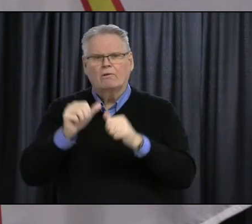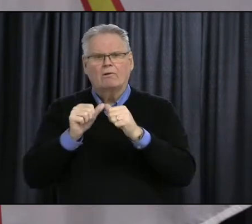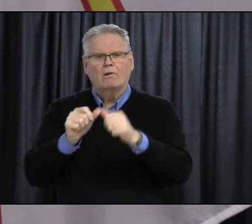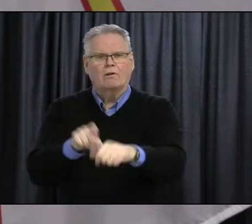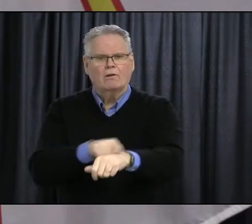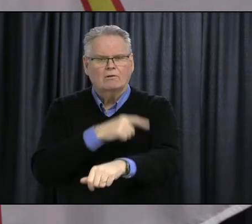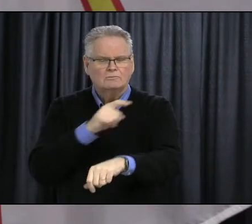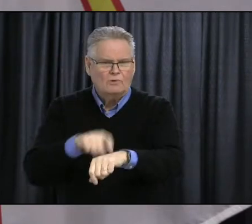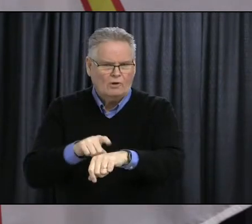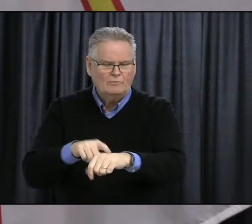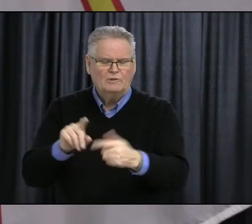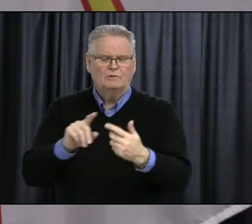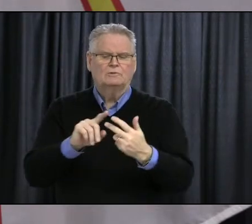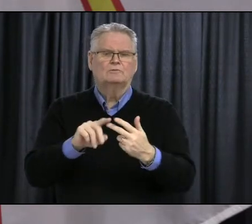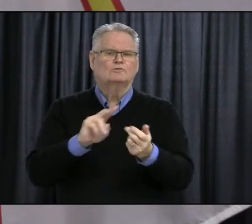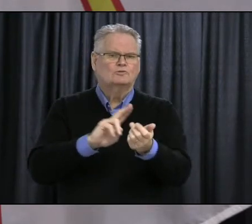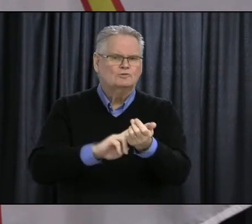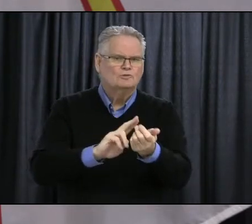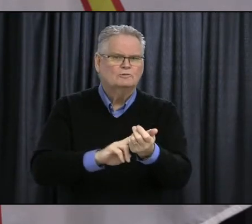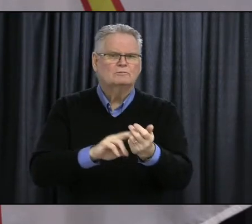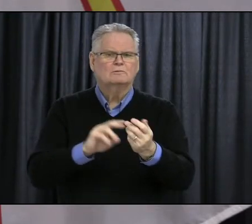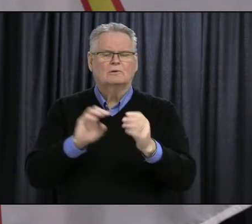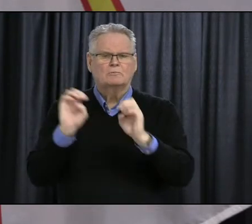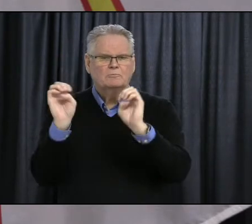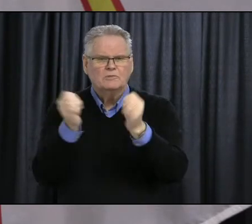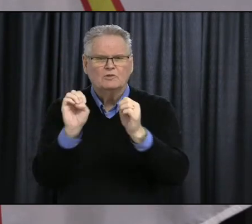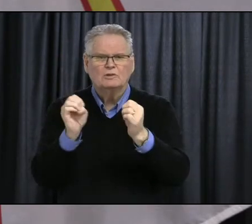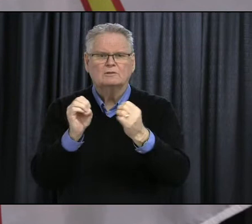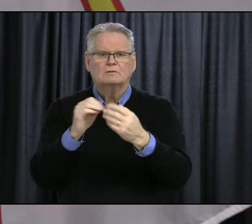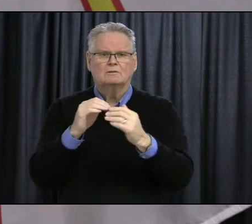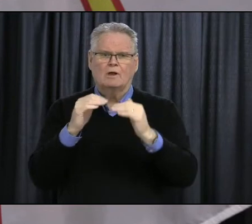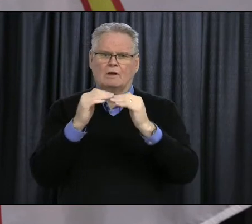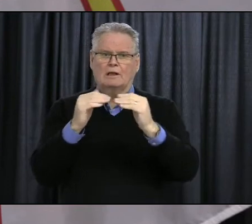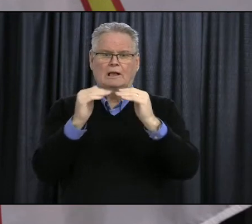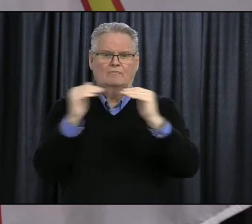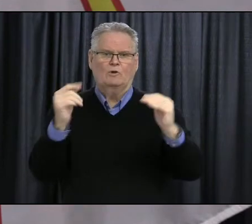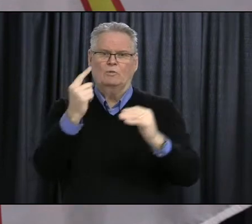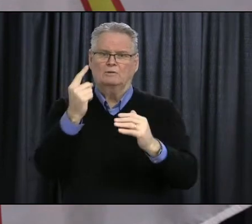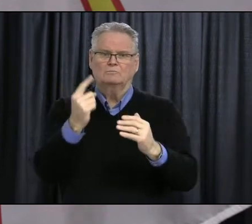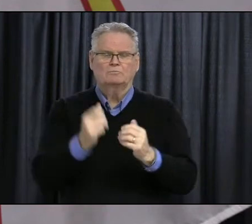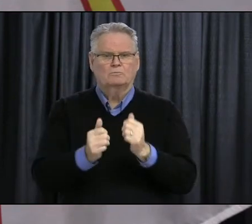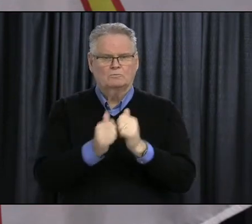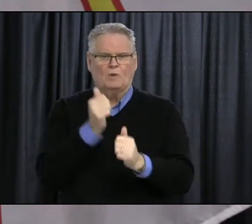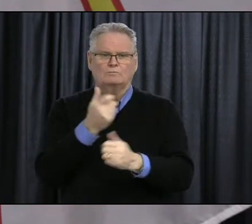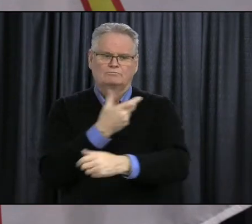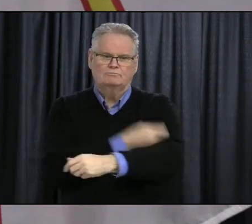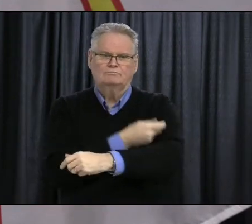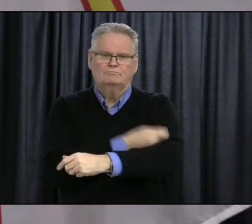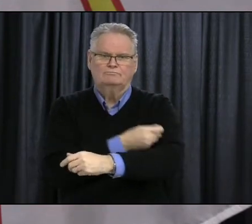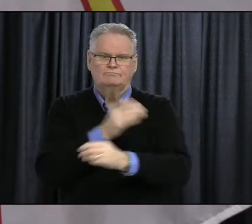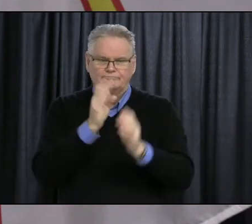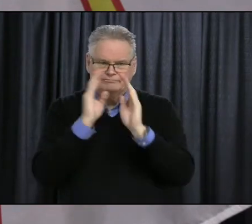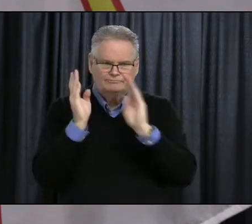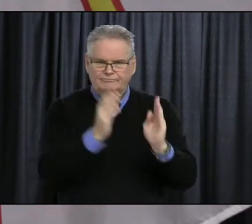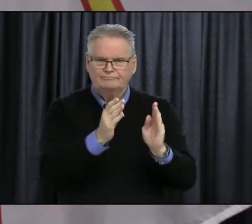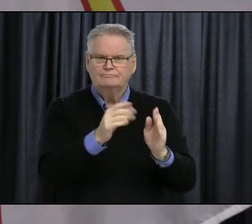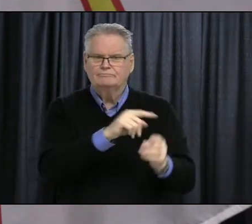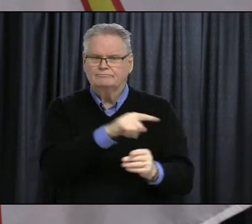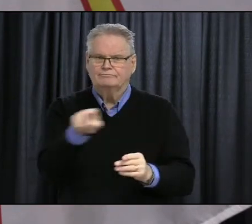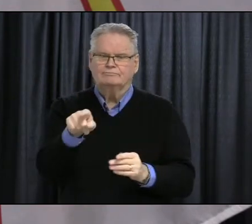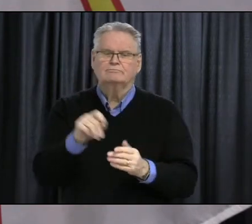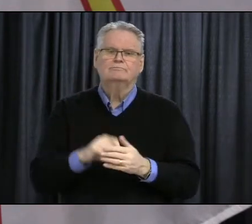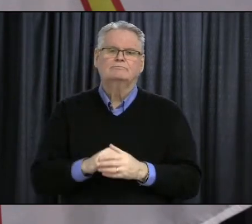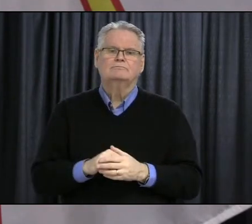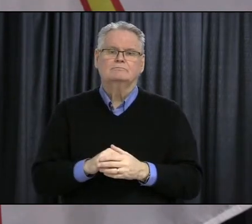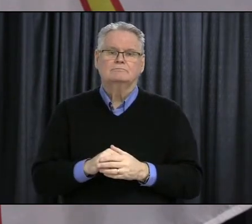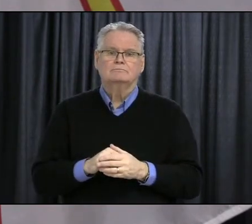we had identified for phase 1. And, we'll be turning our attention as soon as our vaccine supply increases. We'll be turning our attention